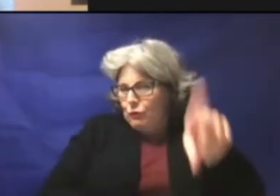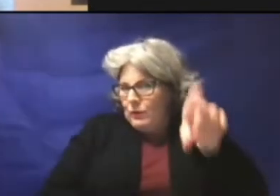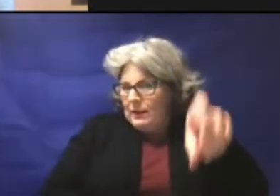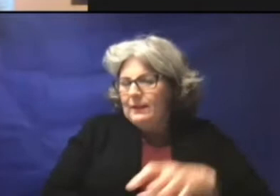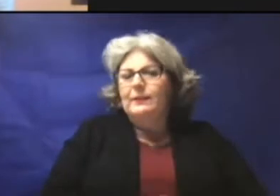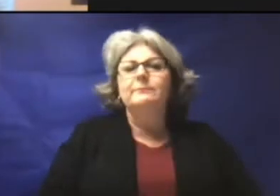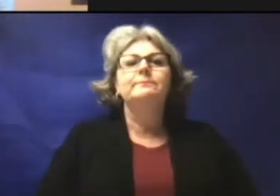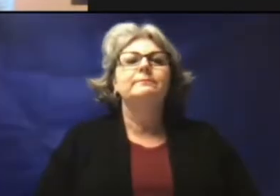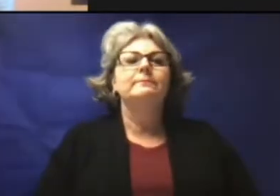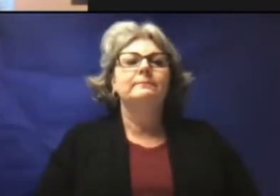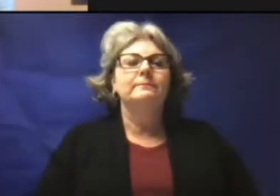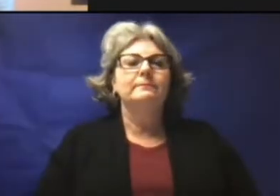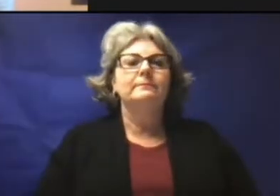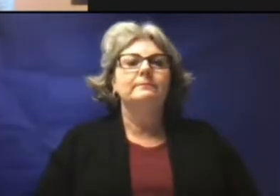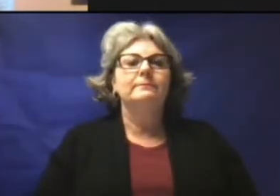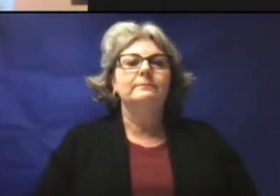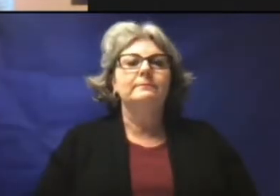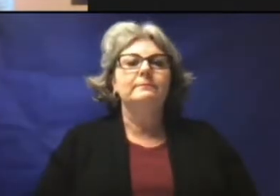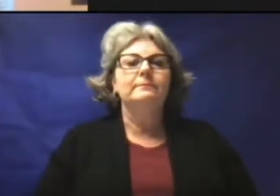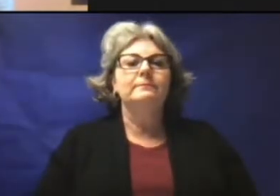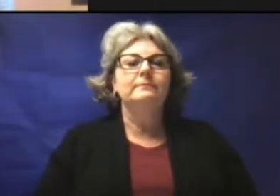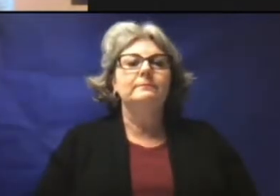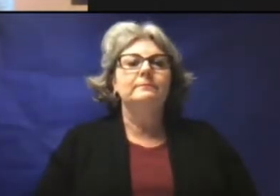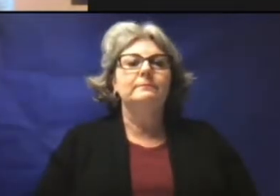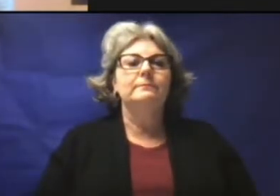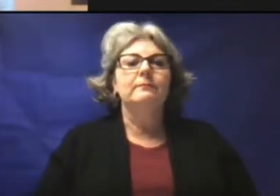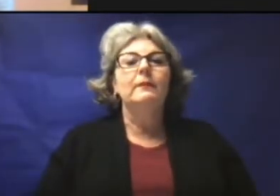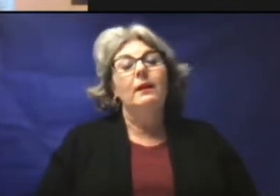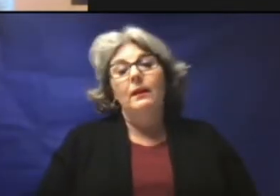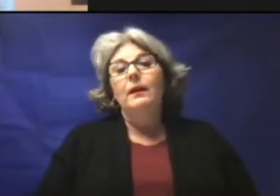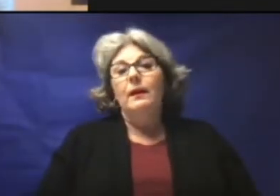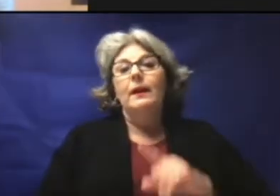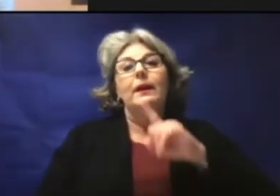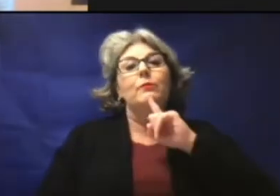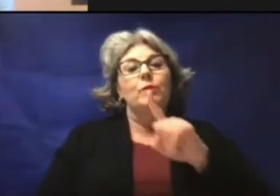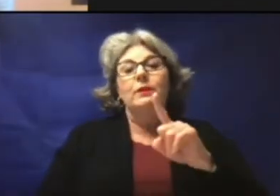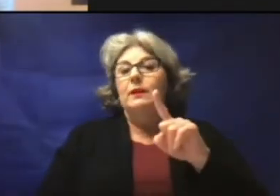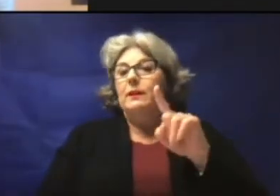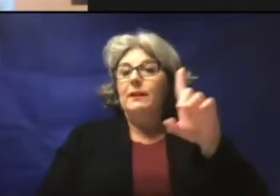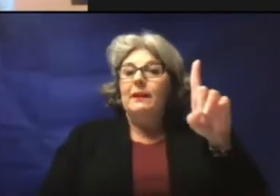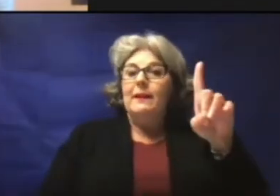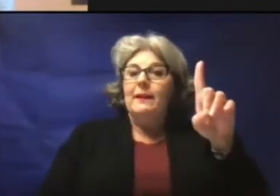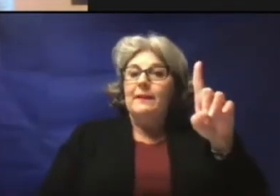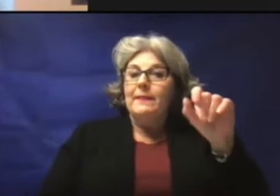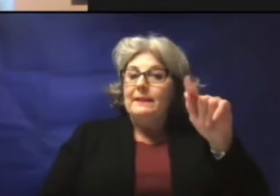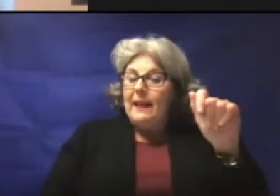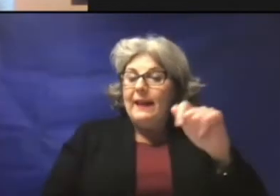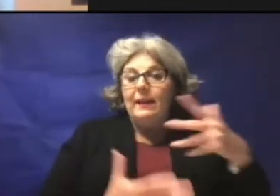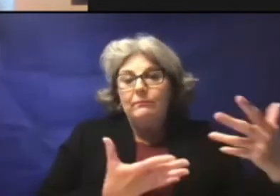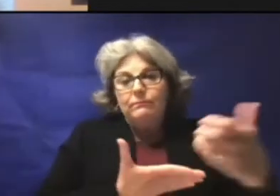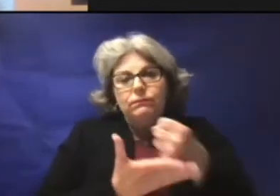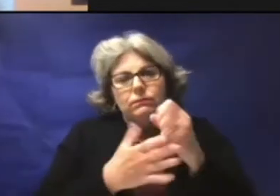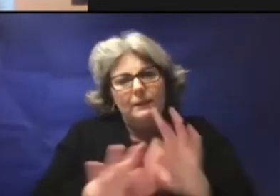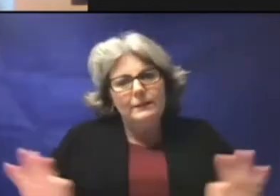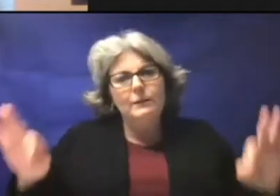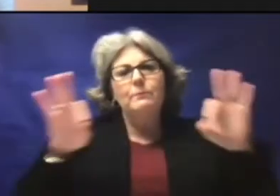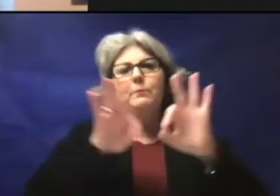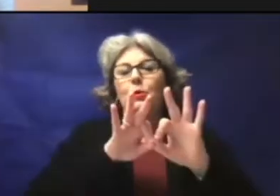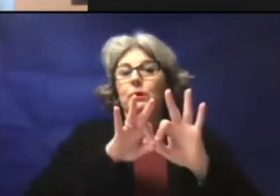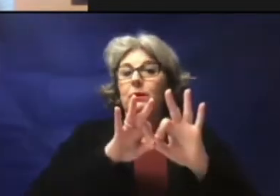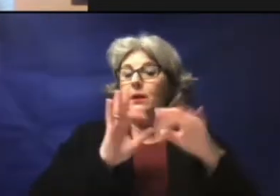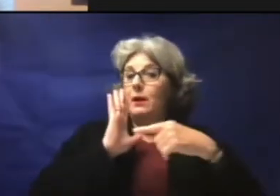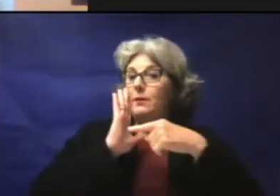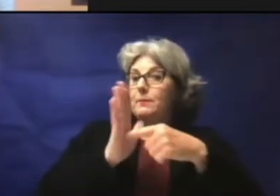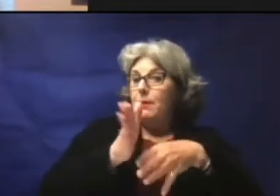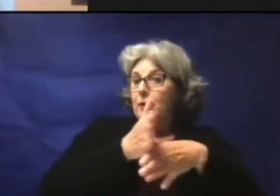linguistically accessible services. And then I will also say it's why disaggregated data is also so important for our community. The model